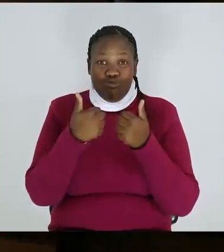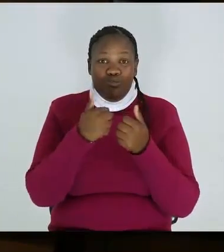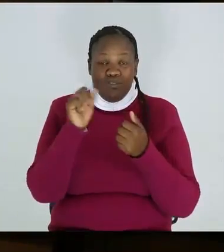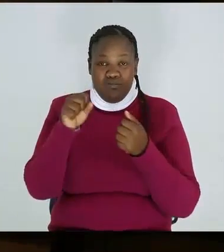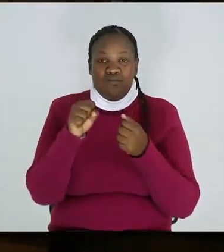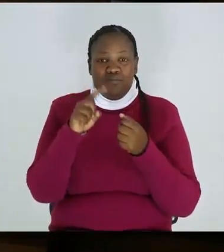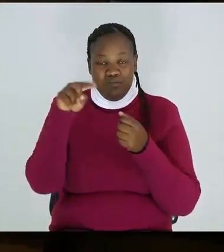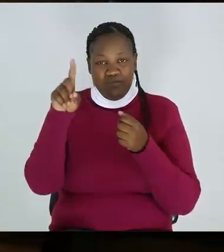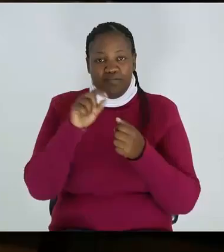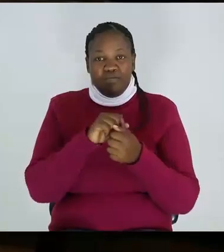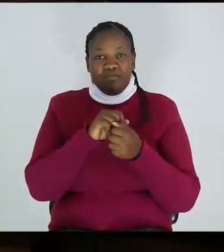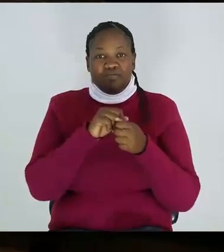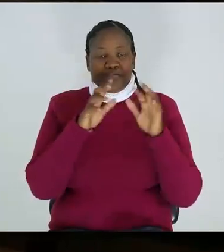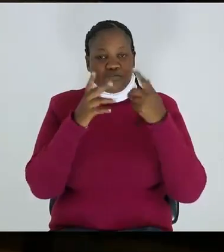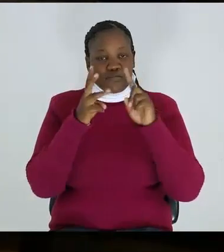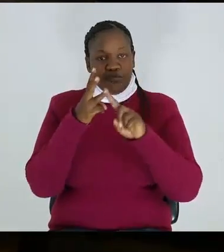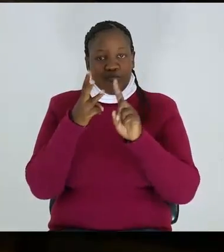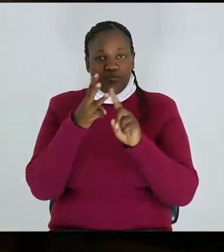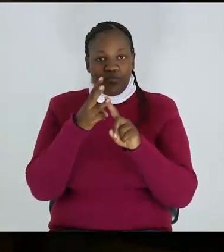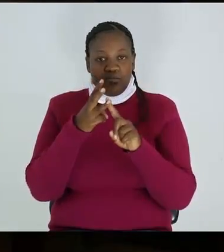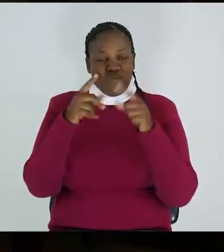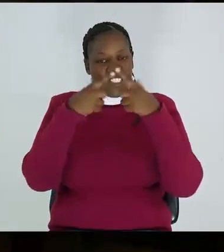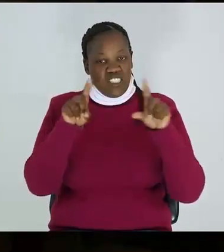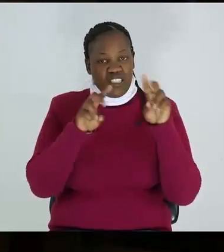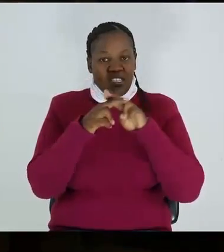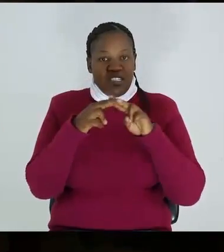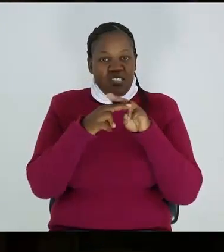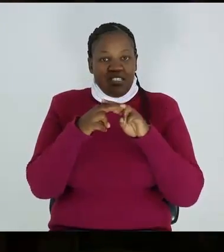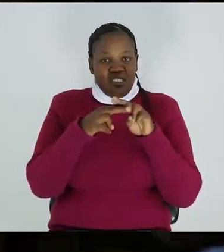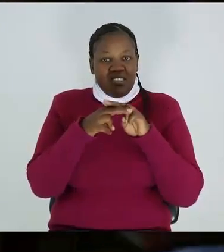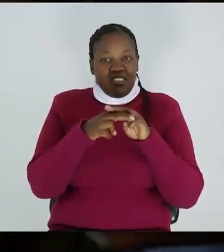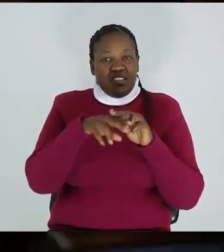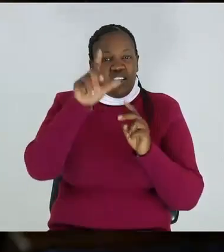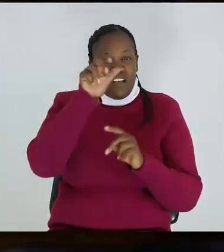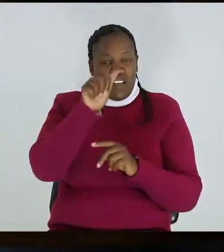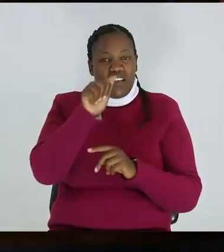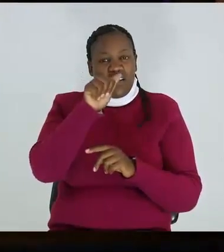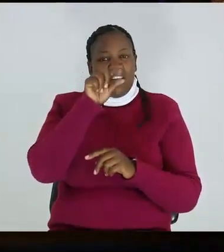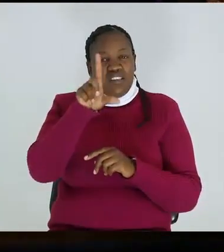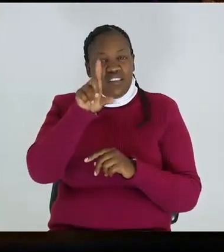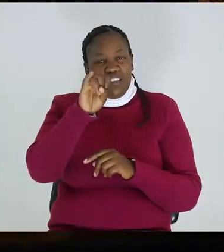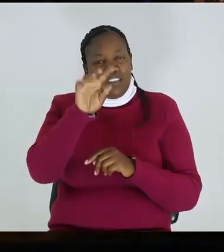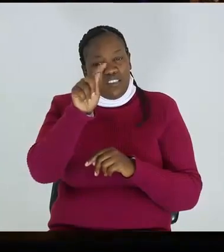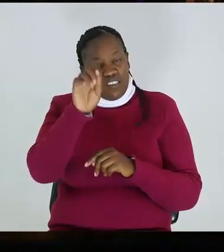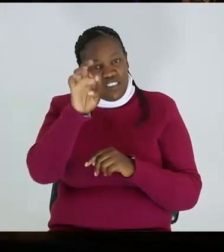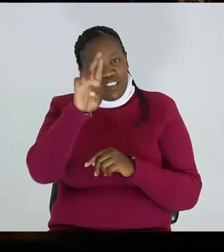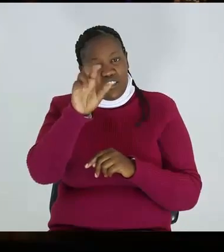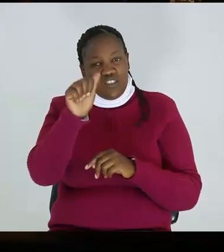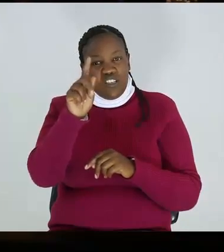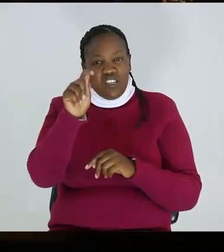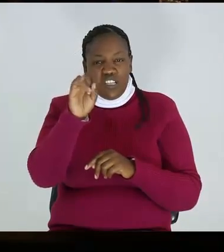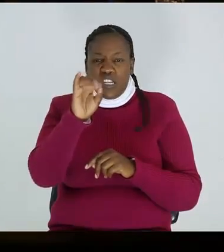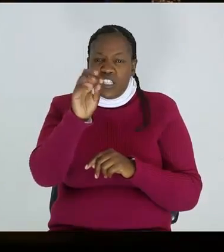The next figure of speech would be alliteration and personification. Nicholas?